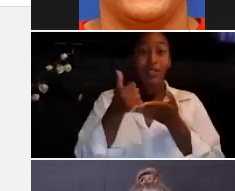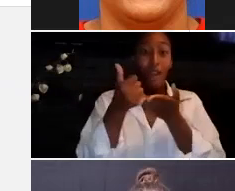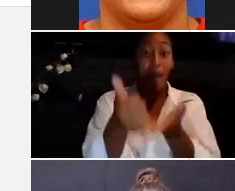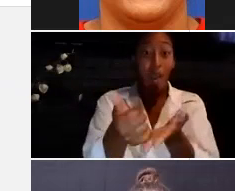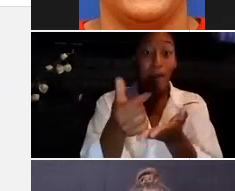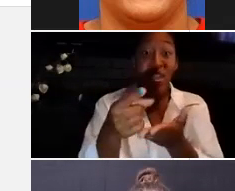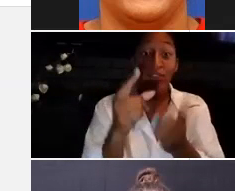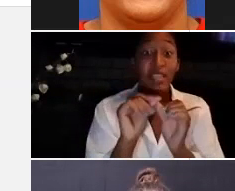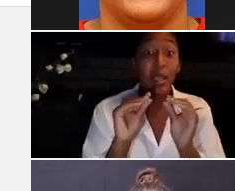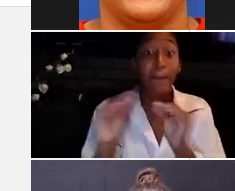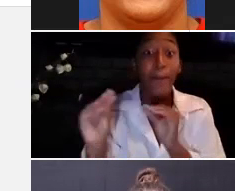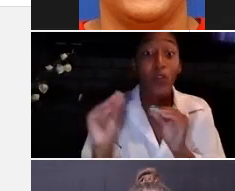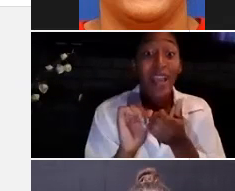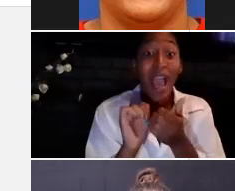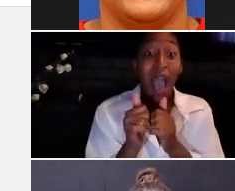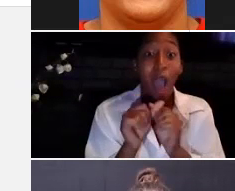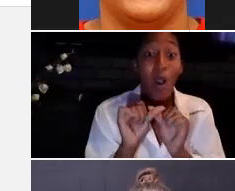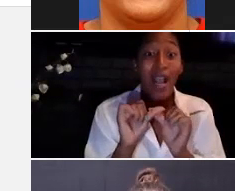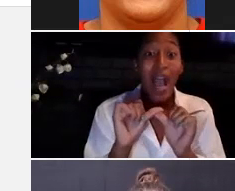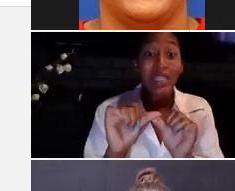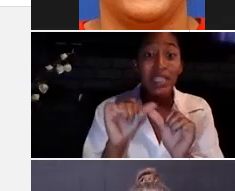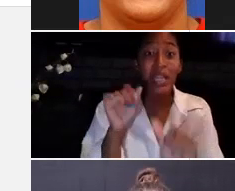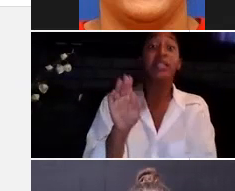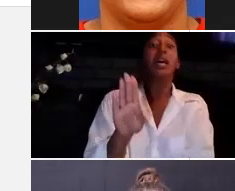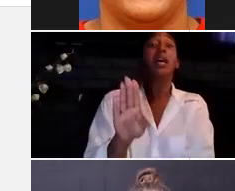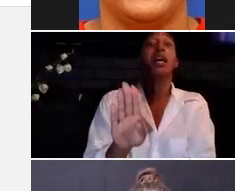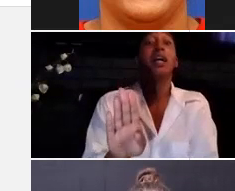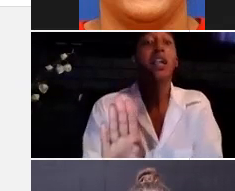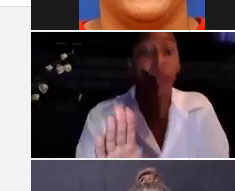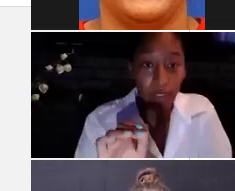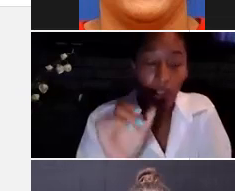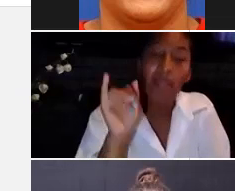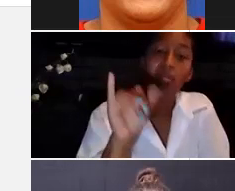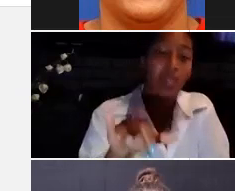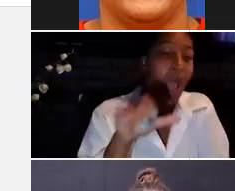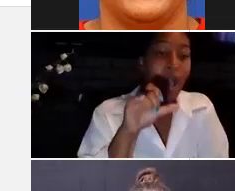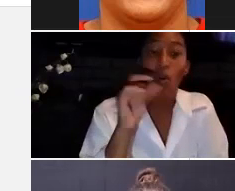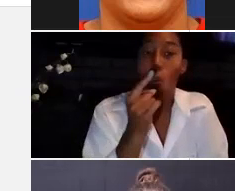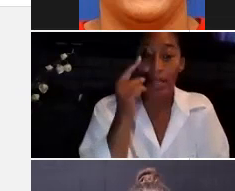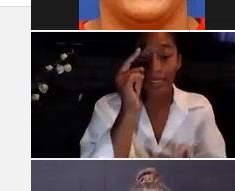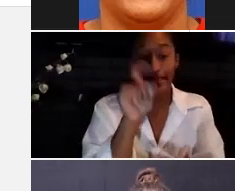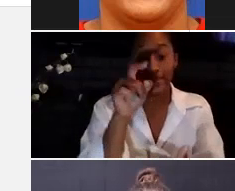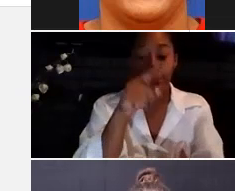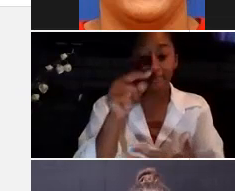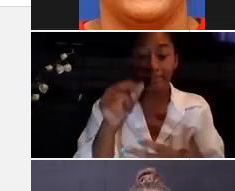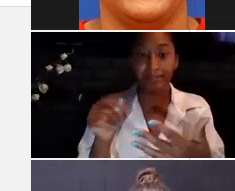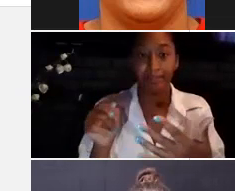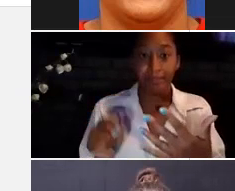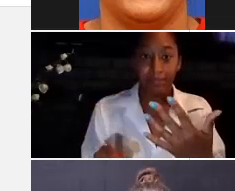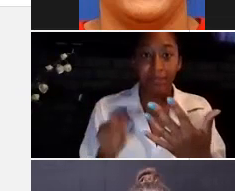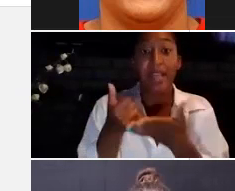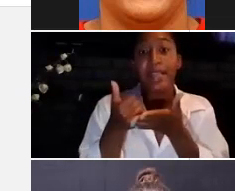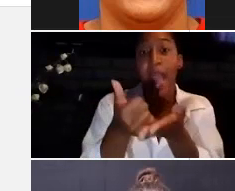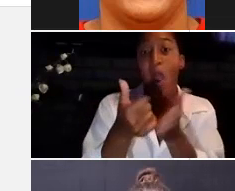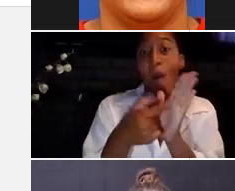need anything else except these equations. Okay? Now, the key is, do you know what these equations are telling